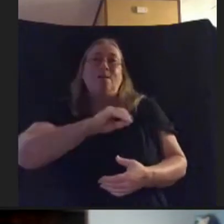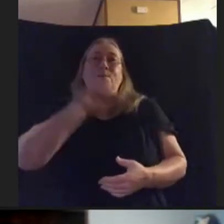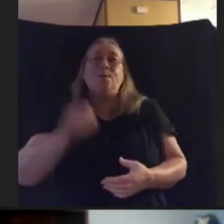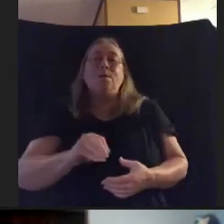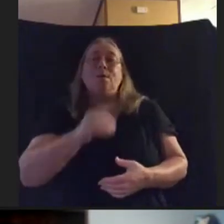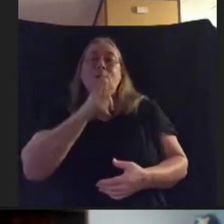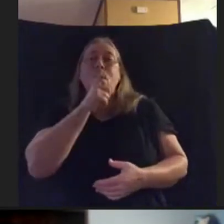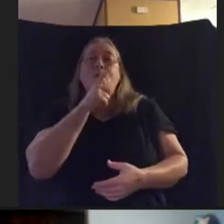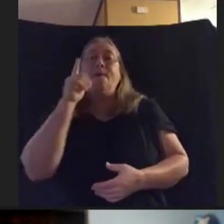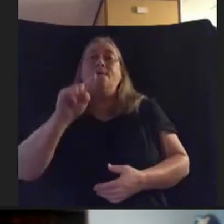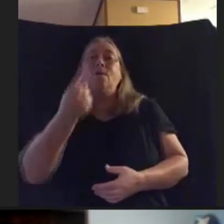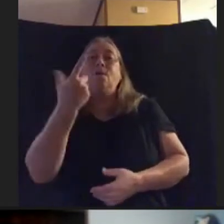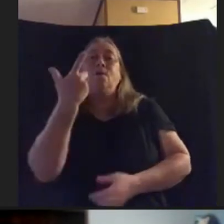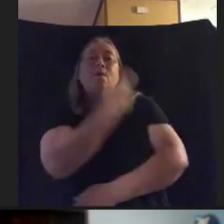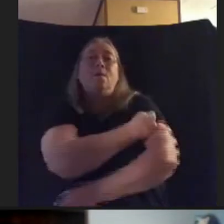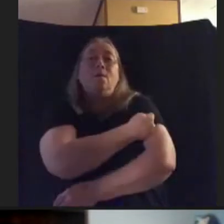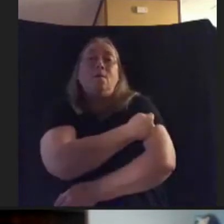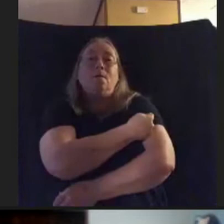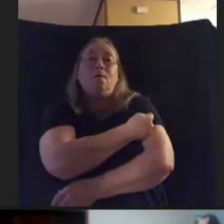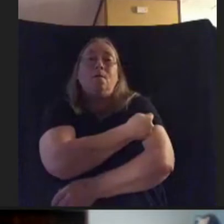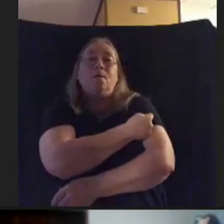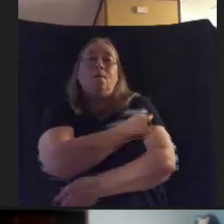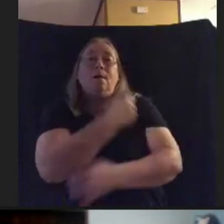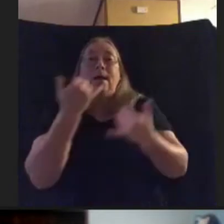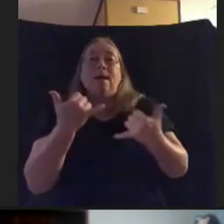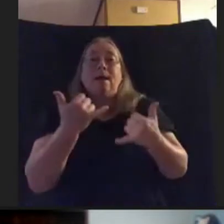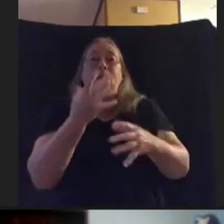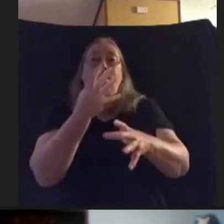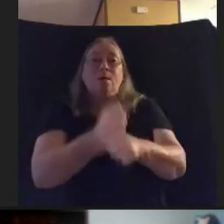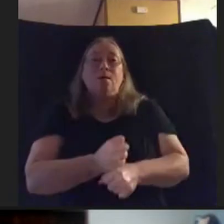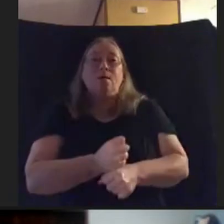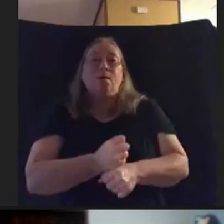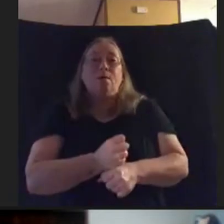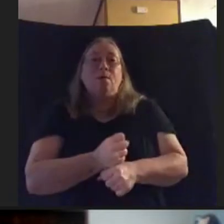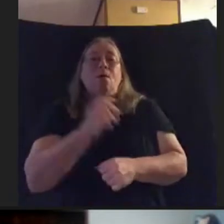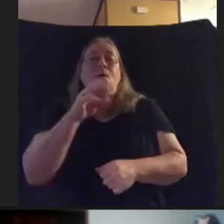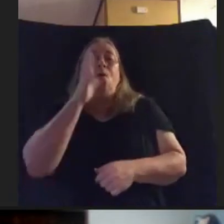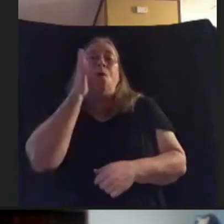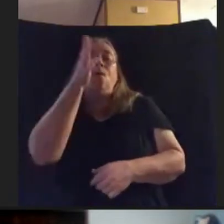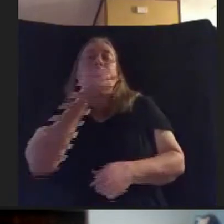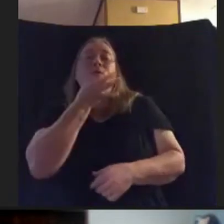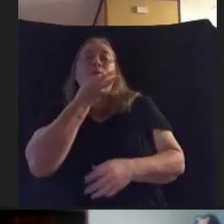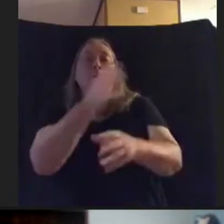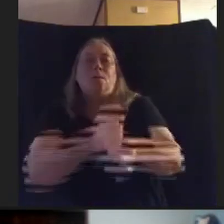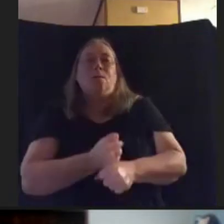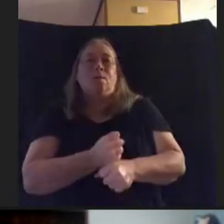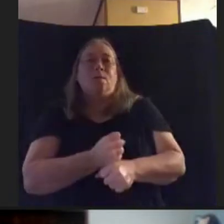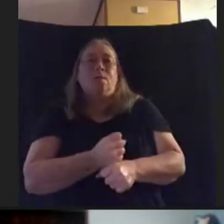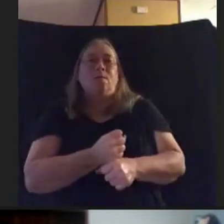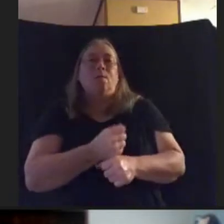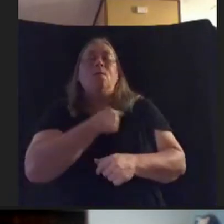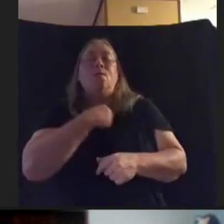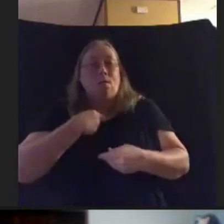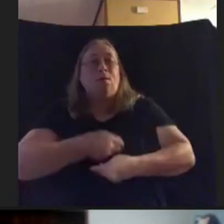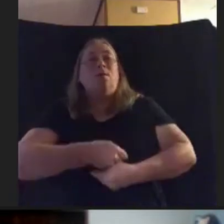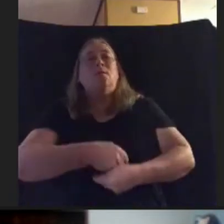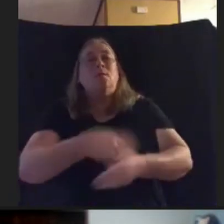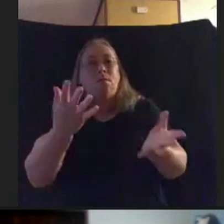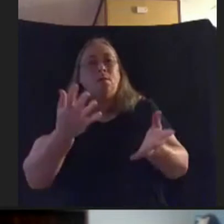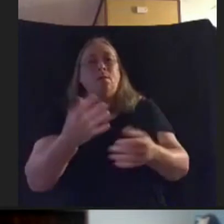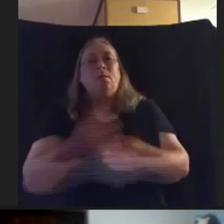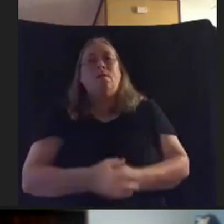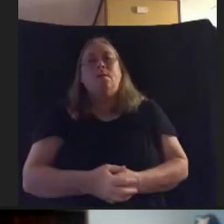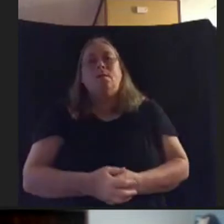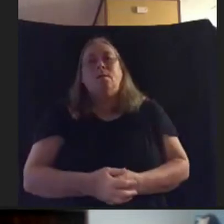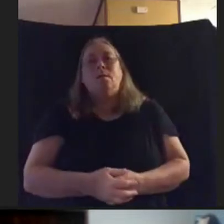that have been allocated have been given to folks. So, you know, we're getting it out, and we're getting it in folks, and there's probably still a little